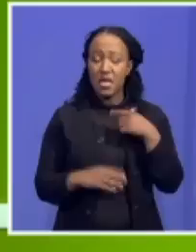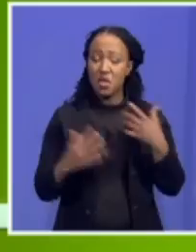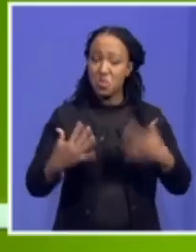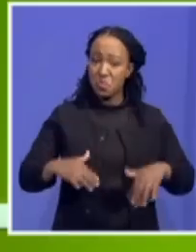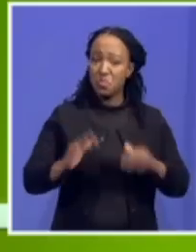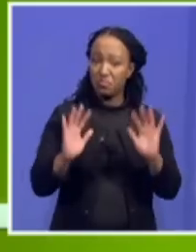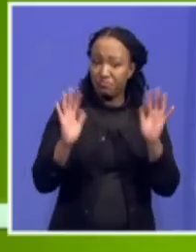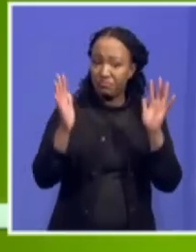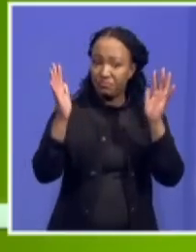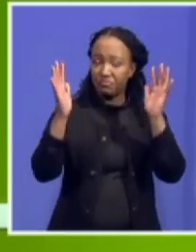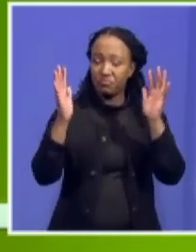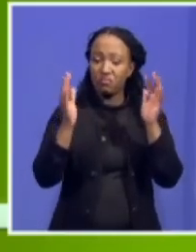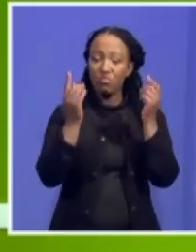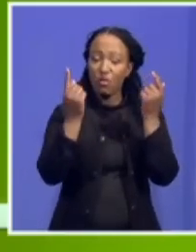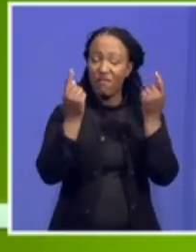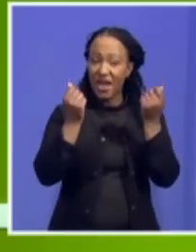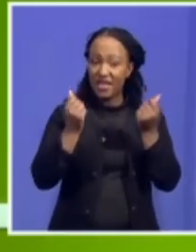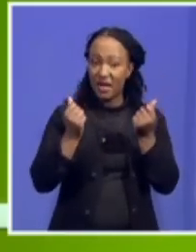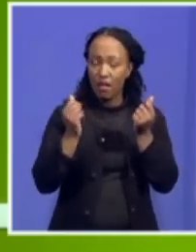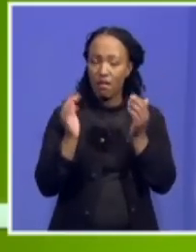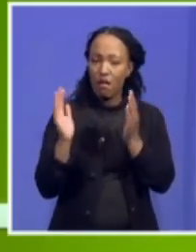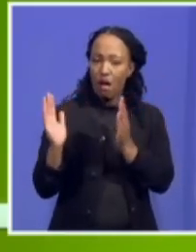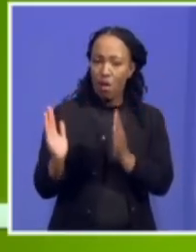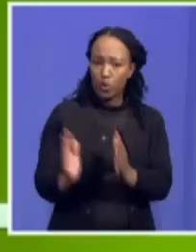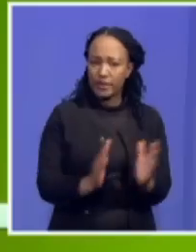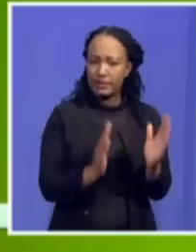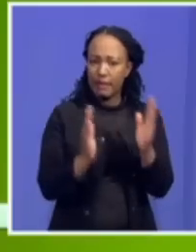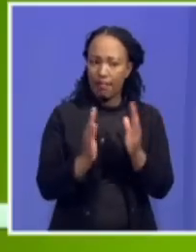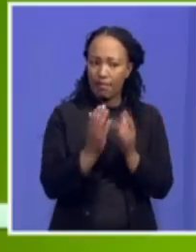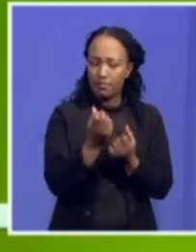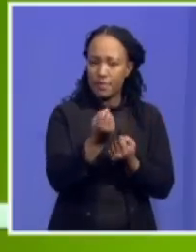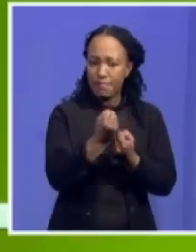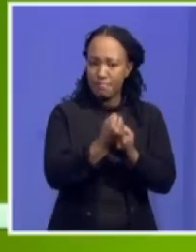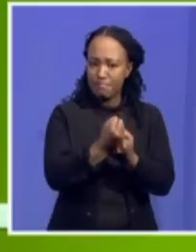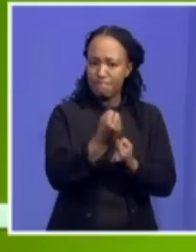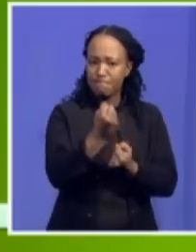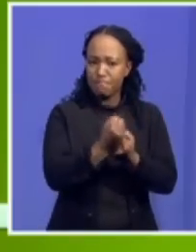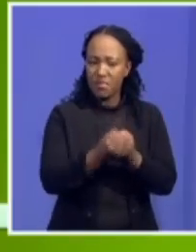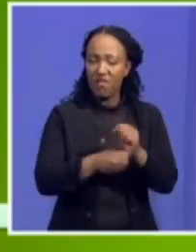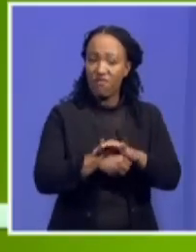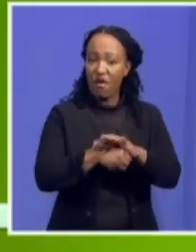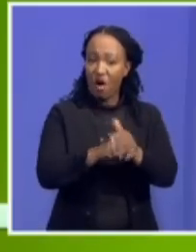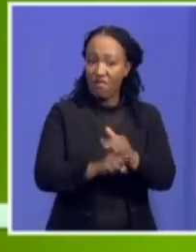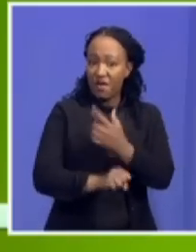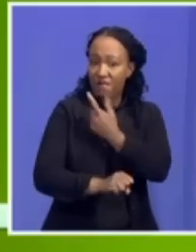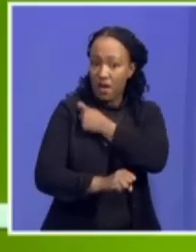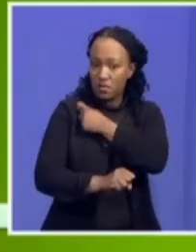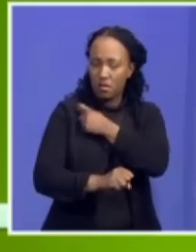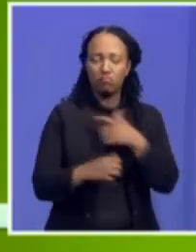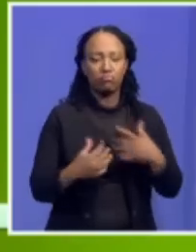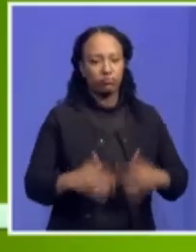support it has given to the rollout of South Africa's COVID-19 vaccination program.